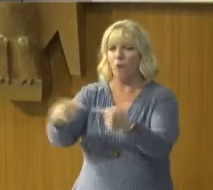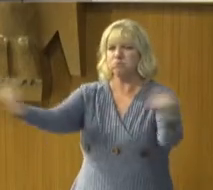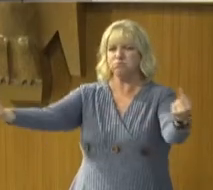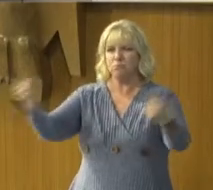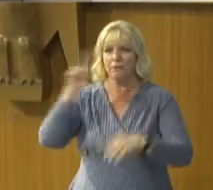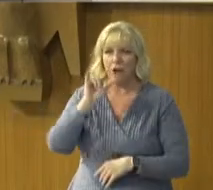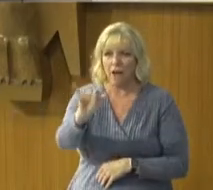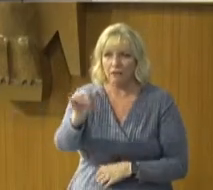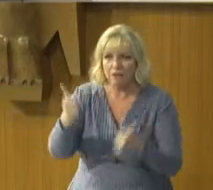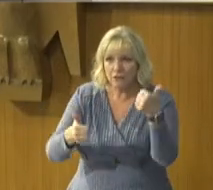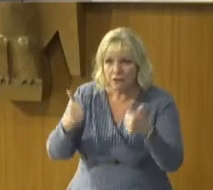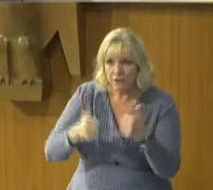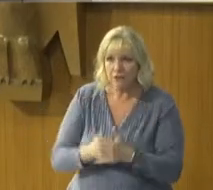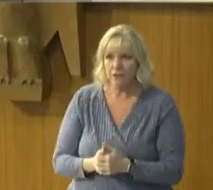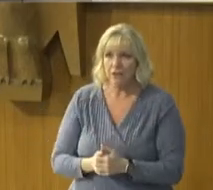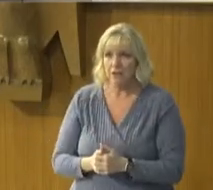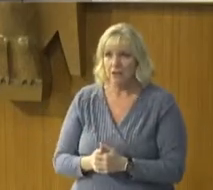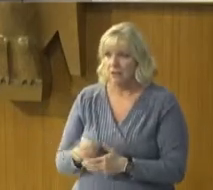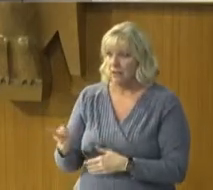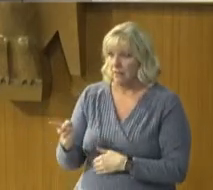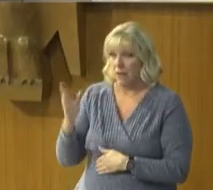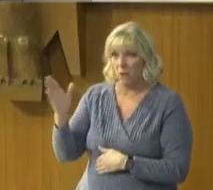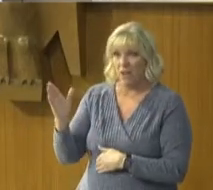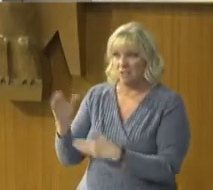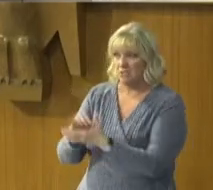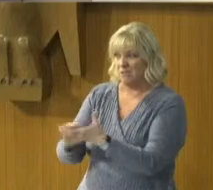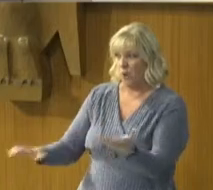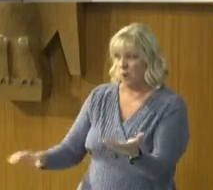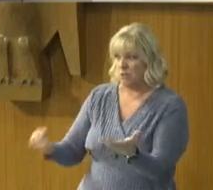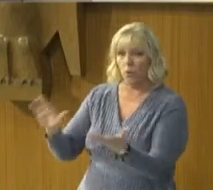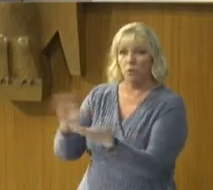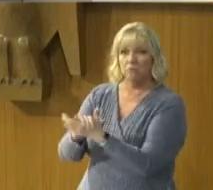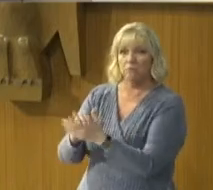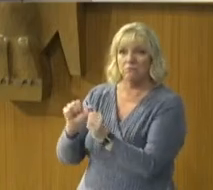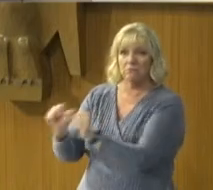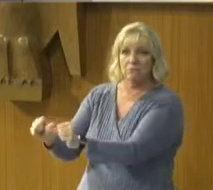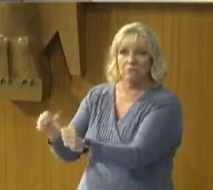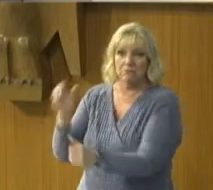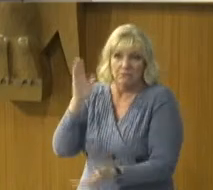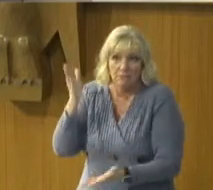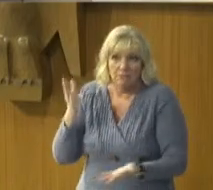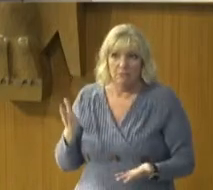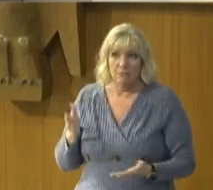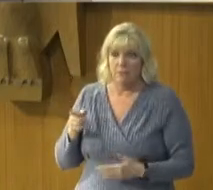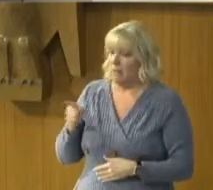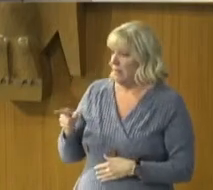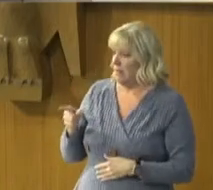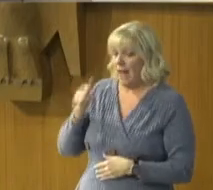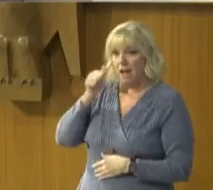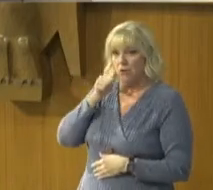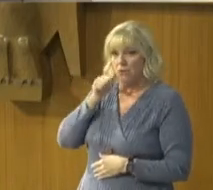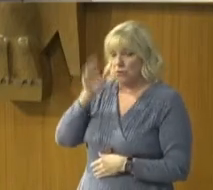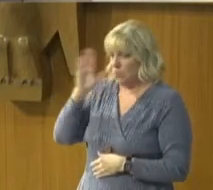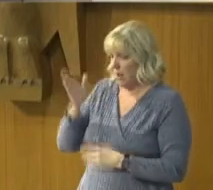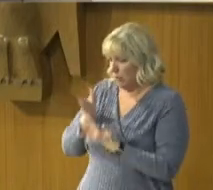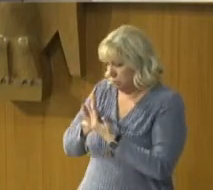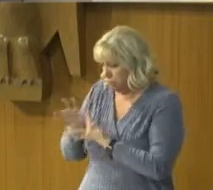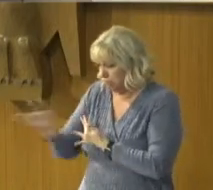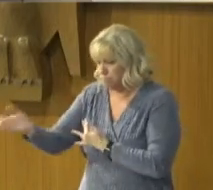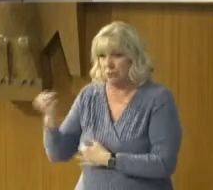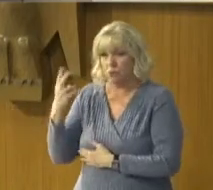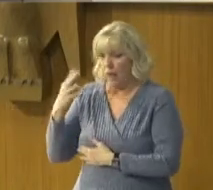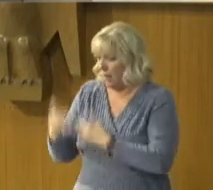forever? Will they get divorced, or will they stay married? Will she complete that 12-step program and stay